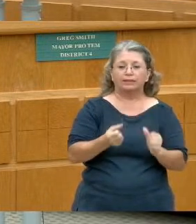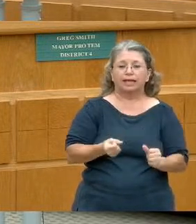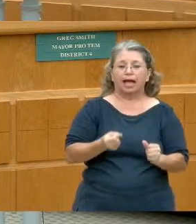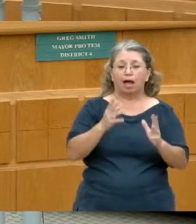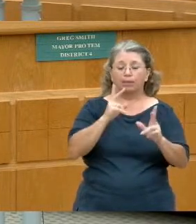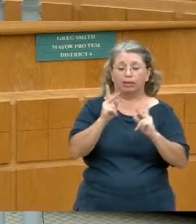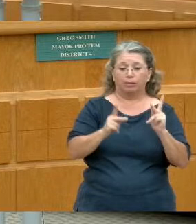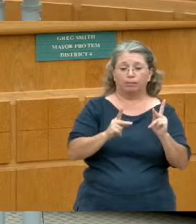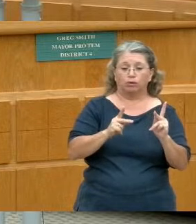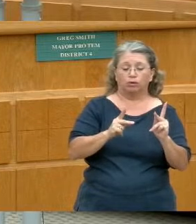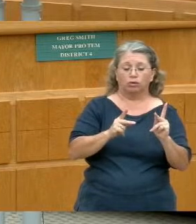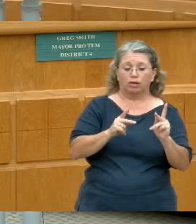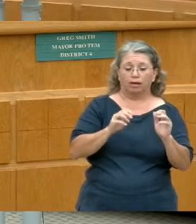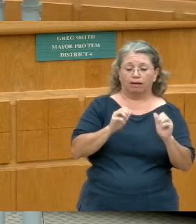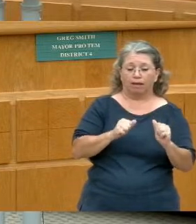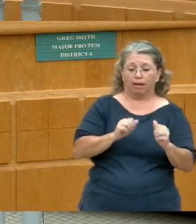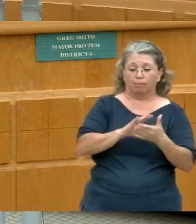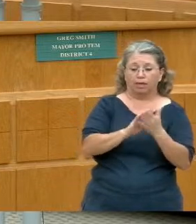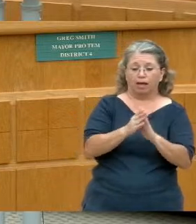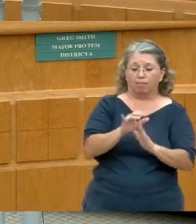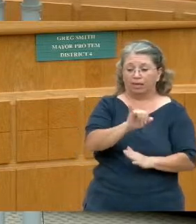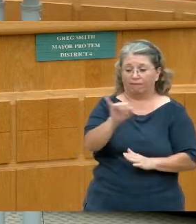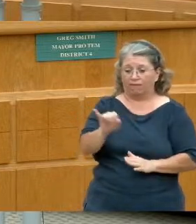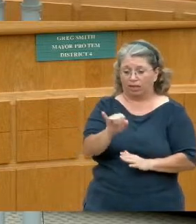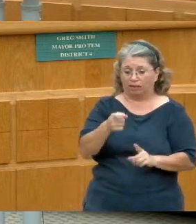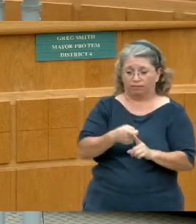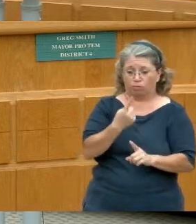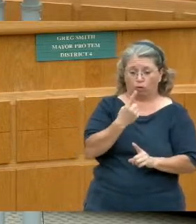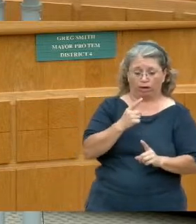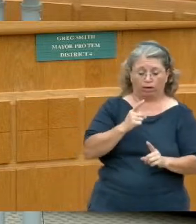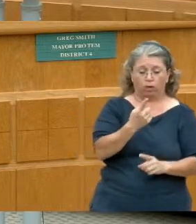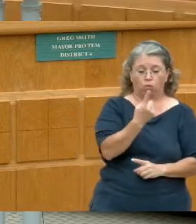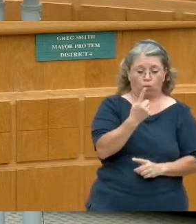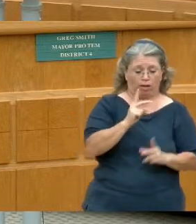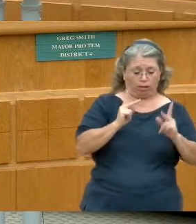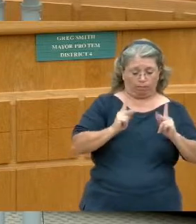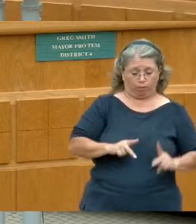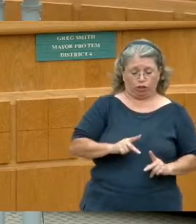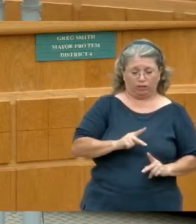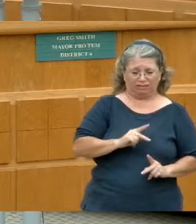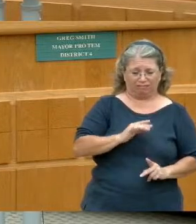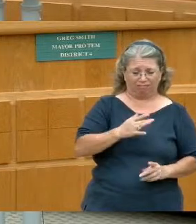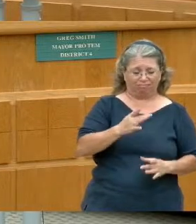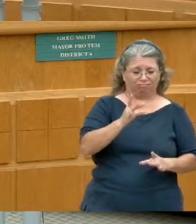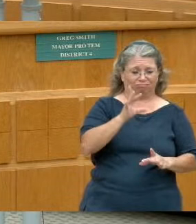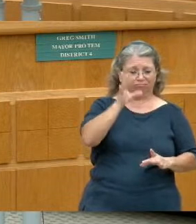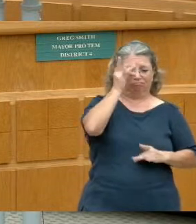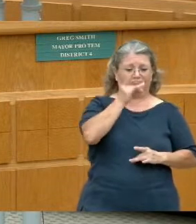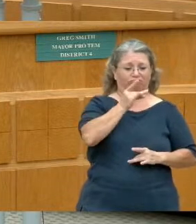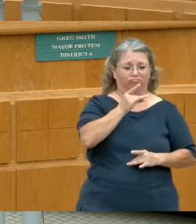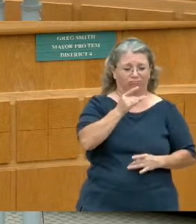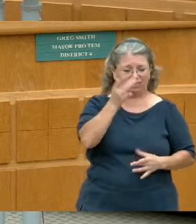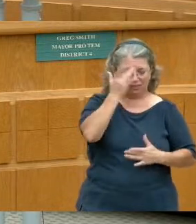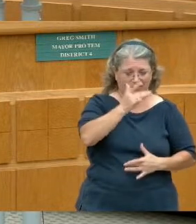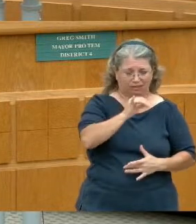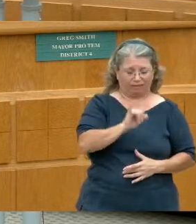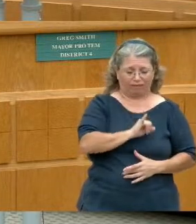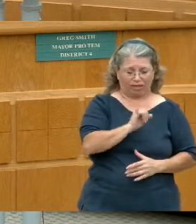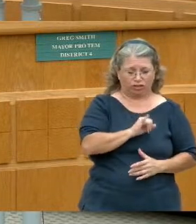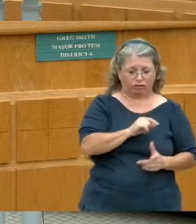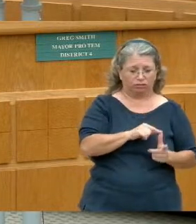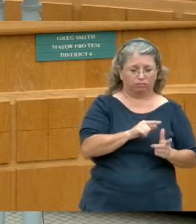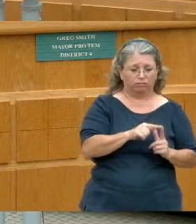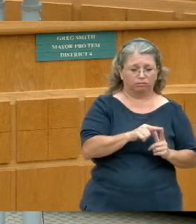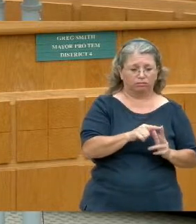gets infected. So for example, if you start with one person infected at a transmission rate of 2.7, that would mean that 3